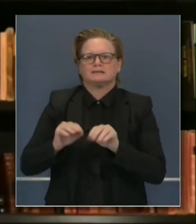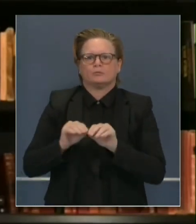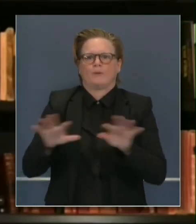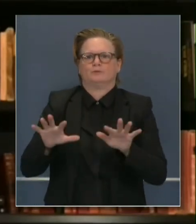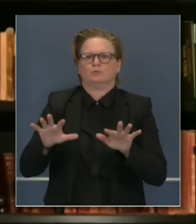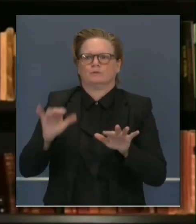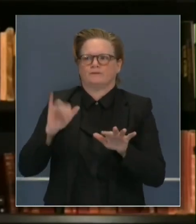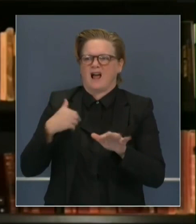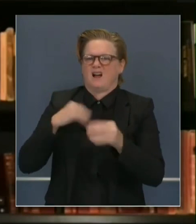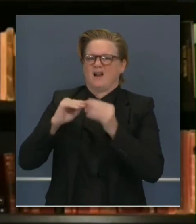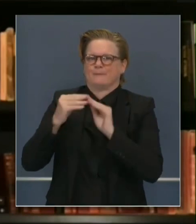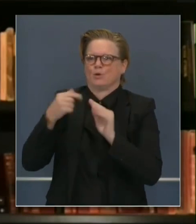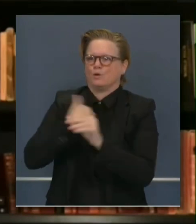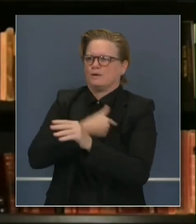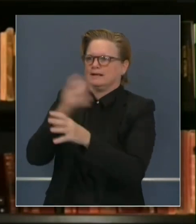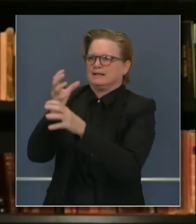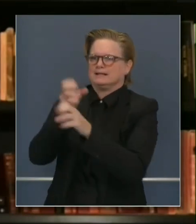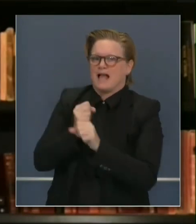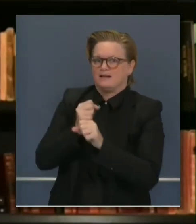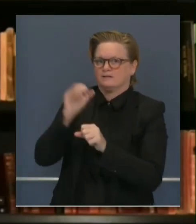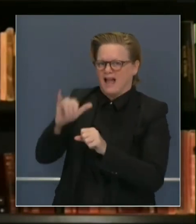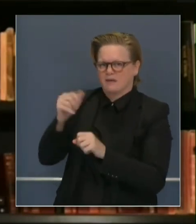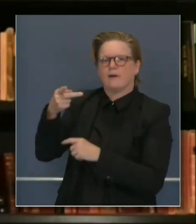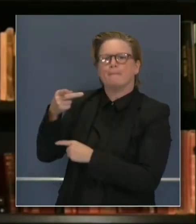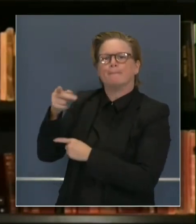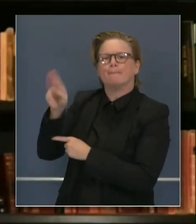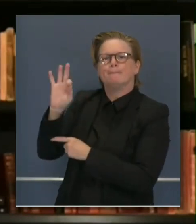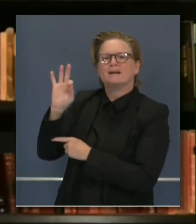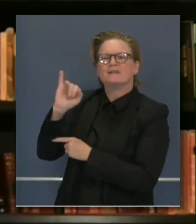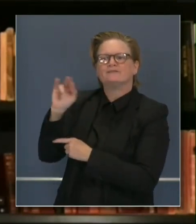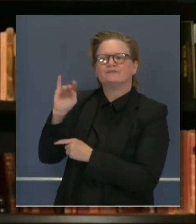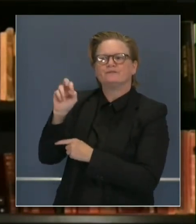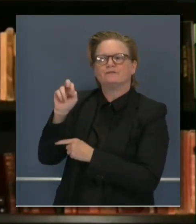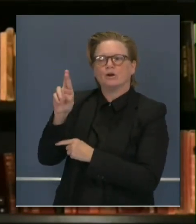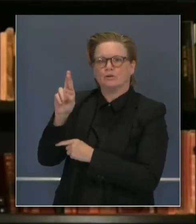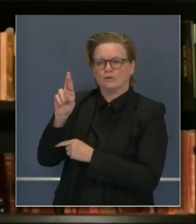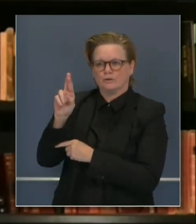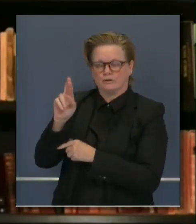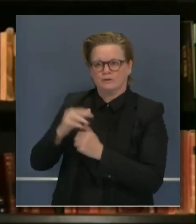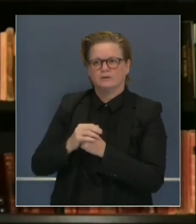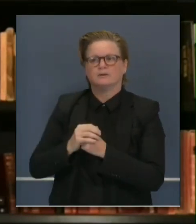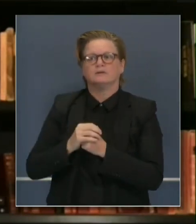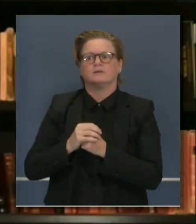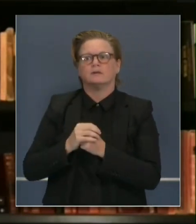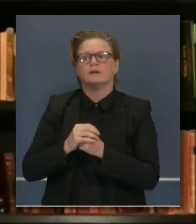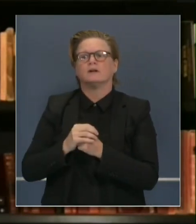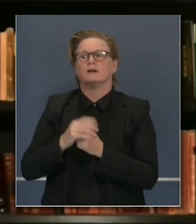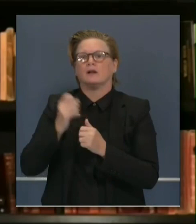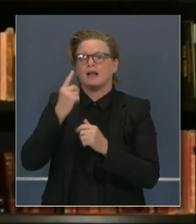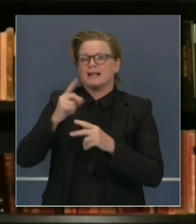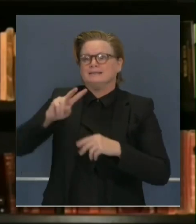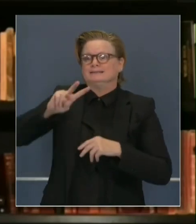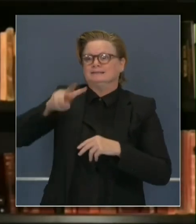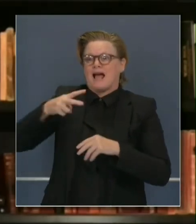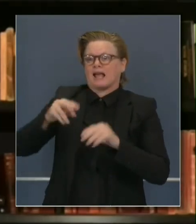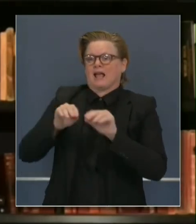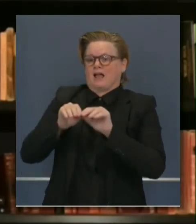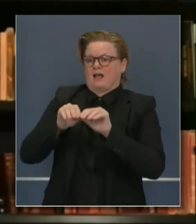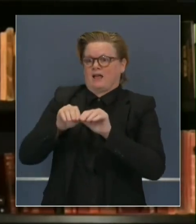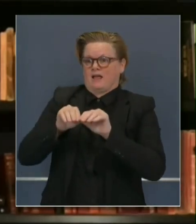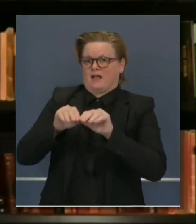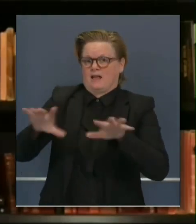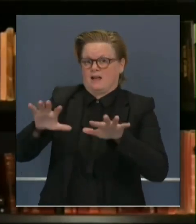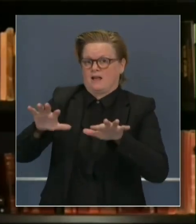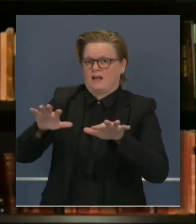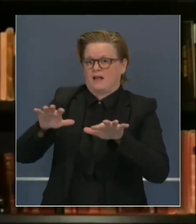that's Pfizer. We will be receiving information around second round of doses from Pfizer very, very shortly. The only information